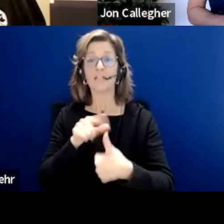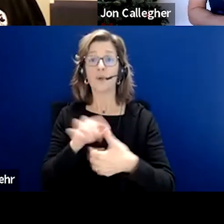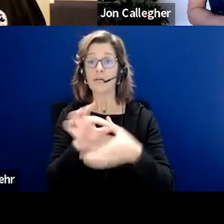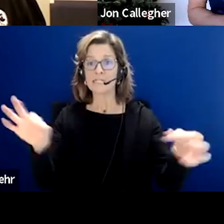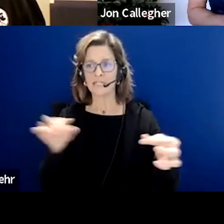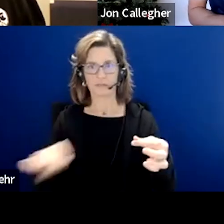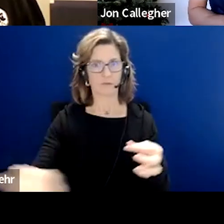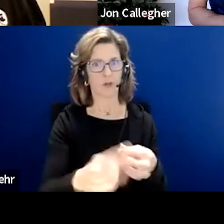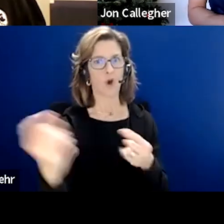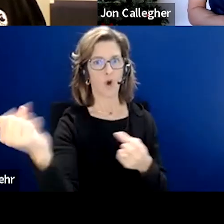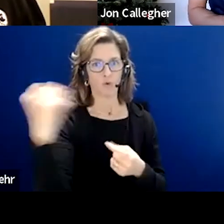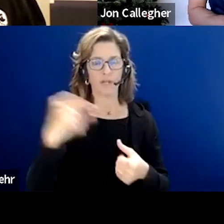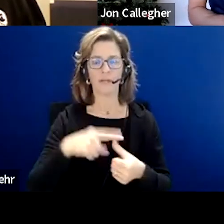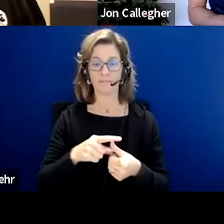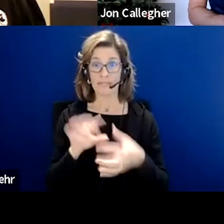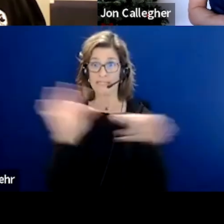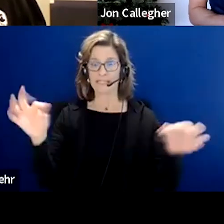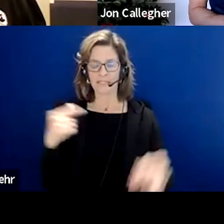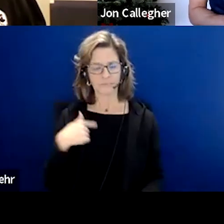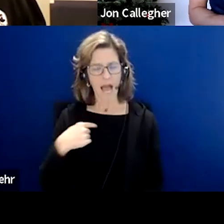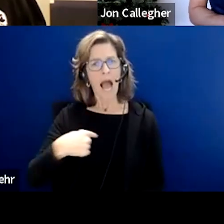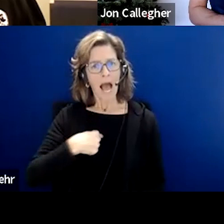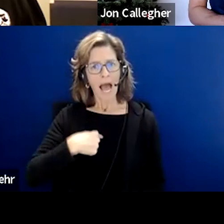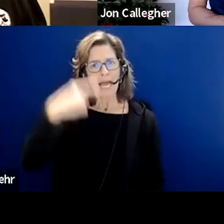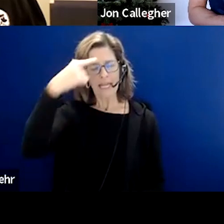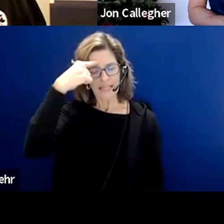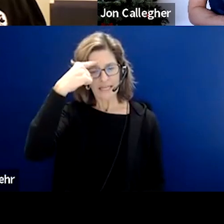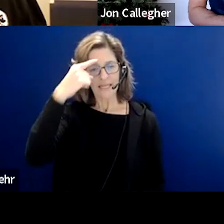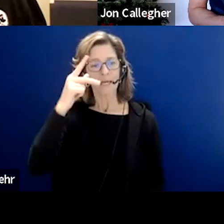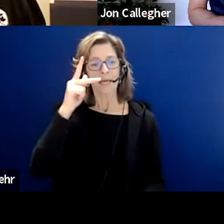upon statements. I think on the whole, people